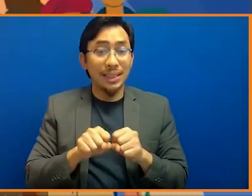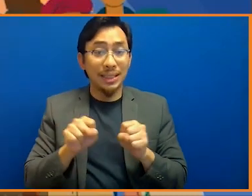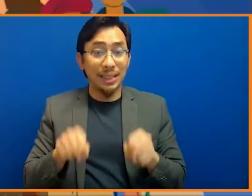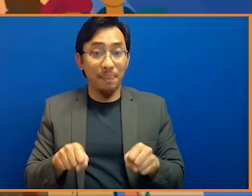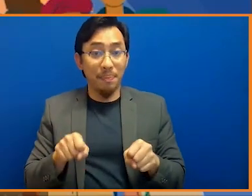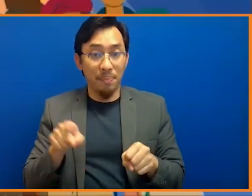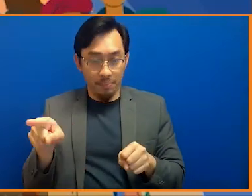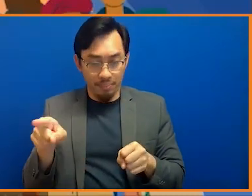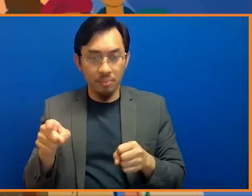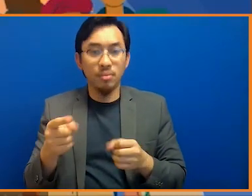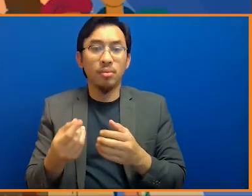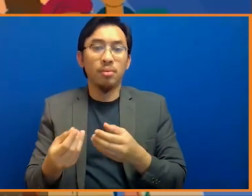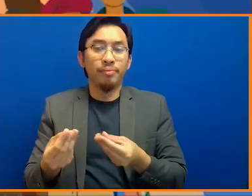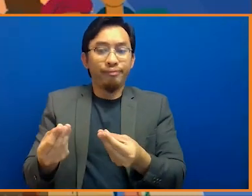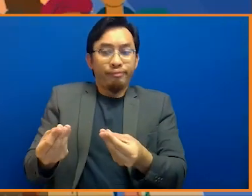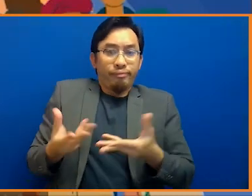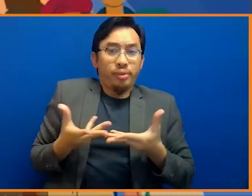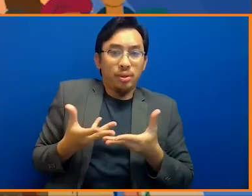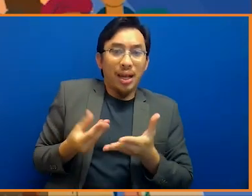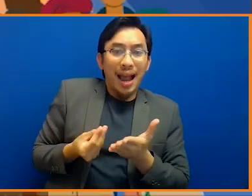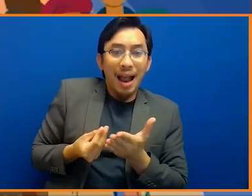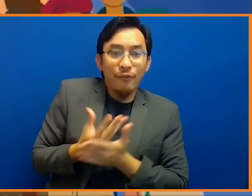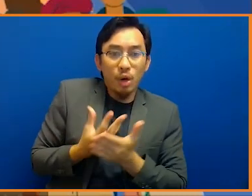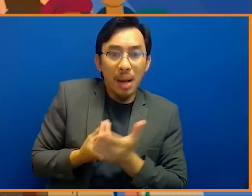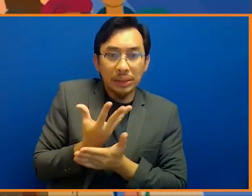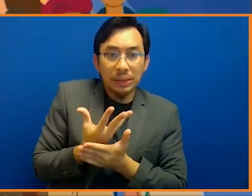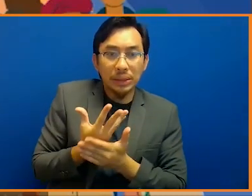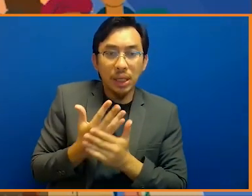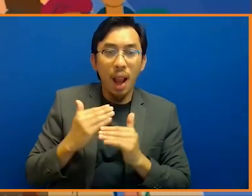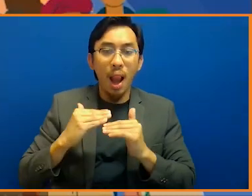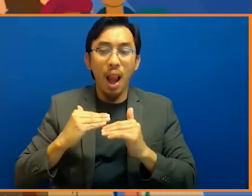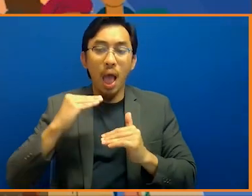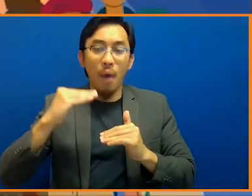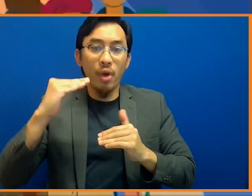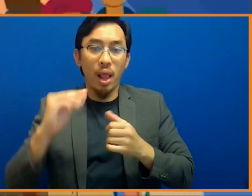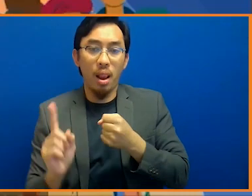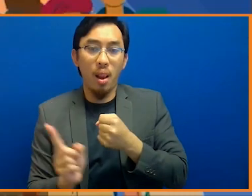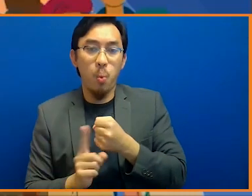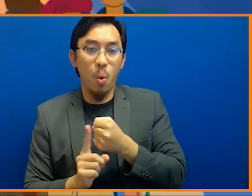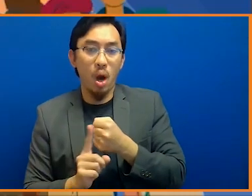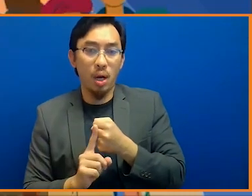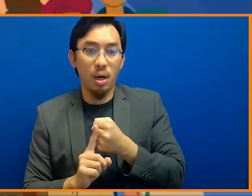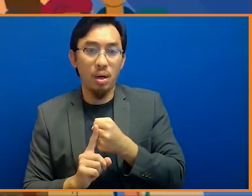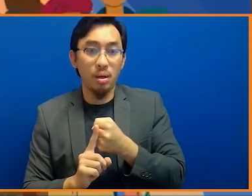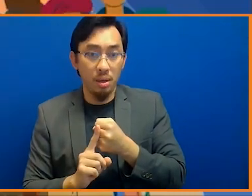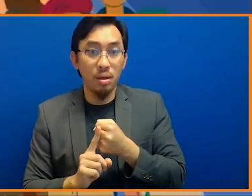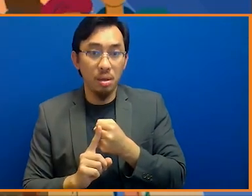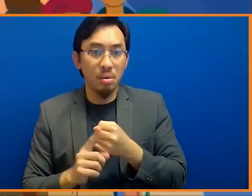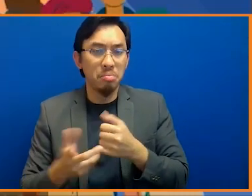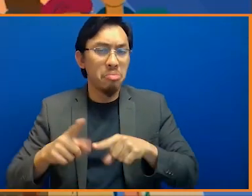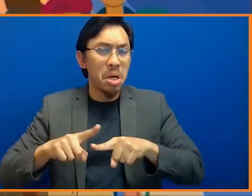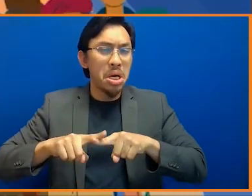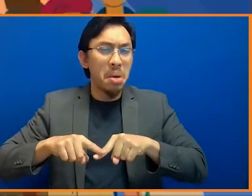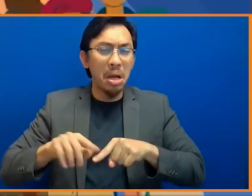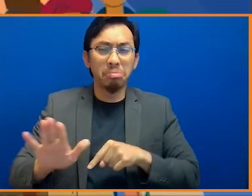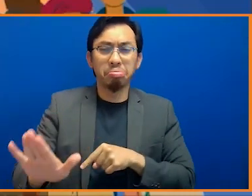system will then disseminate the information with a certain levels of warning. That's depending on your